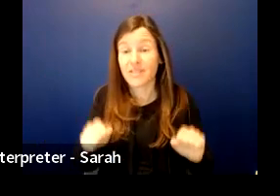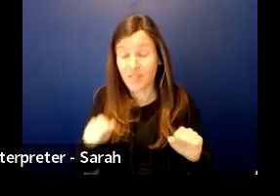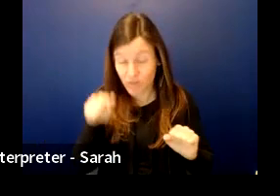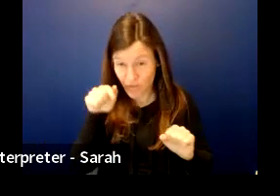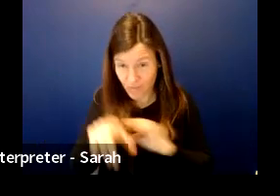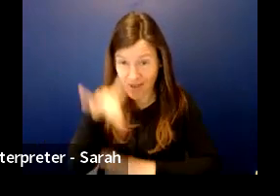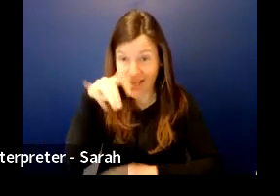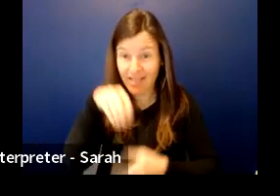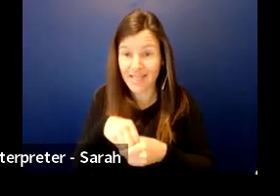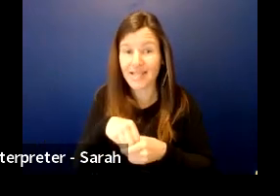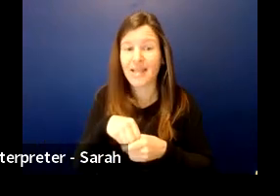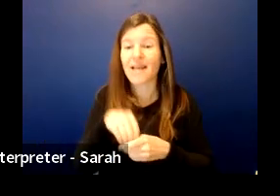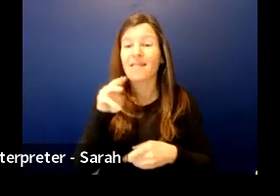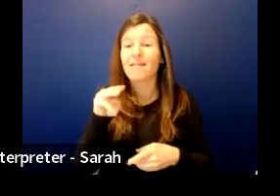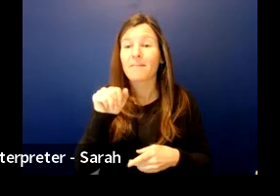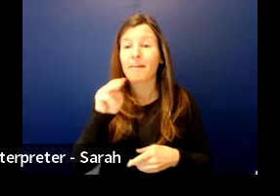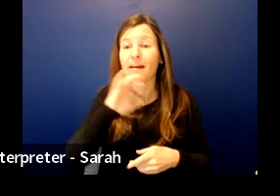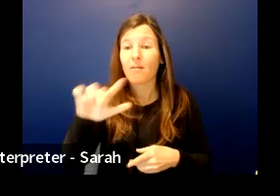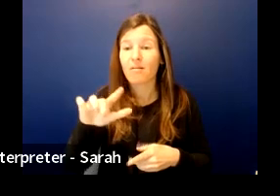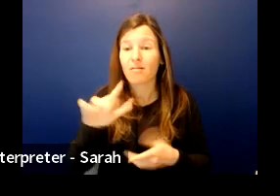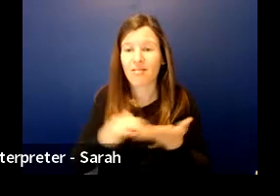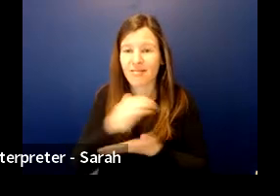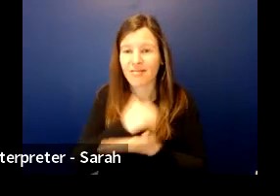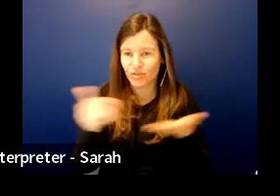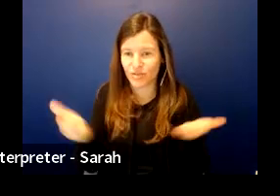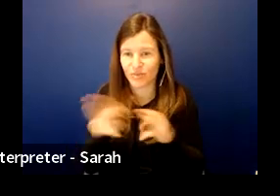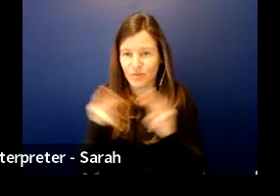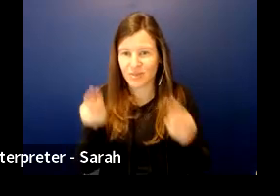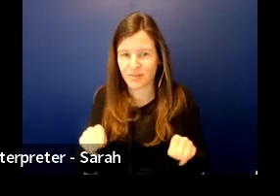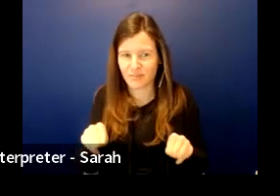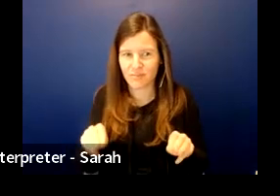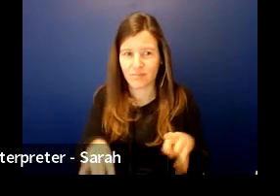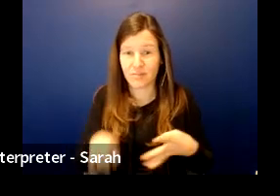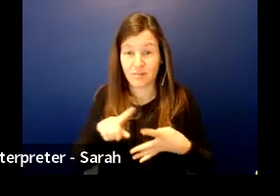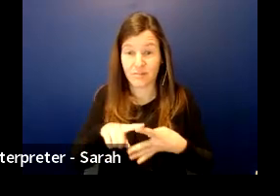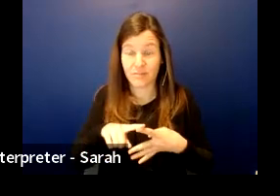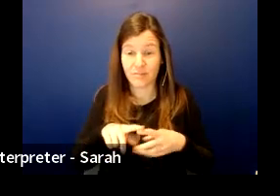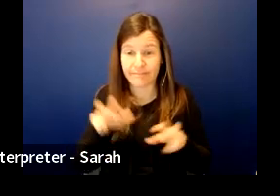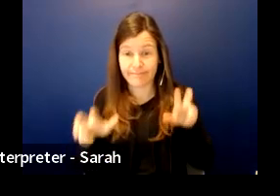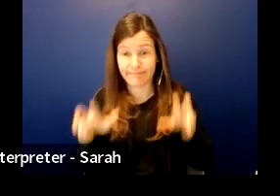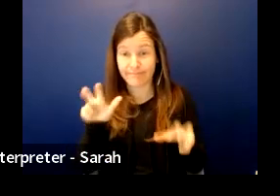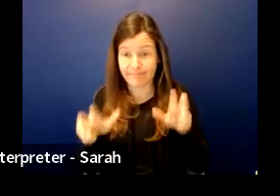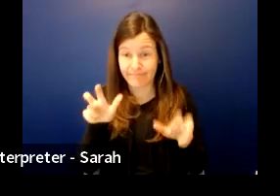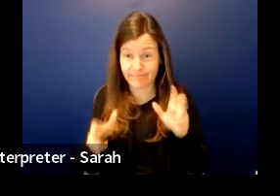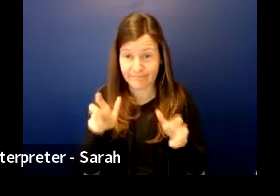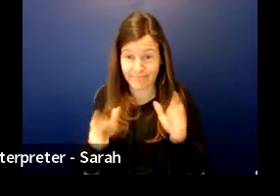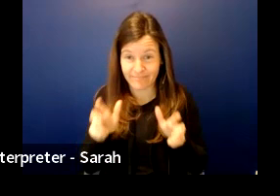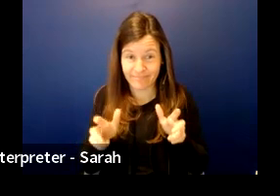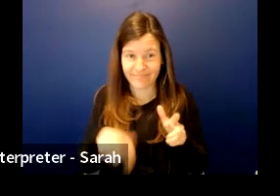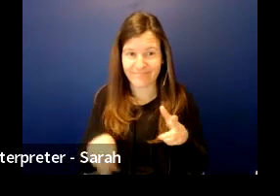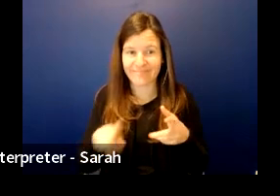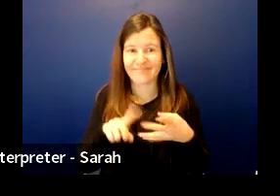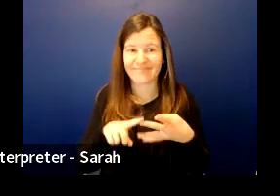Museum's mammal collection? Is it a T-Rex? Is it a passenger